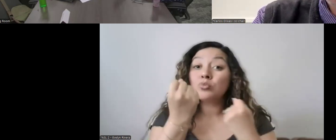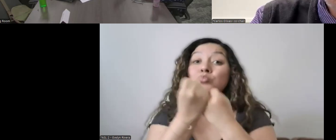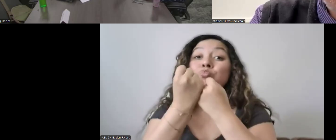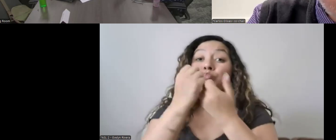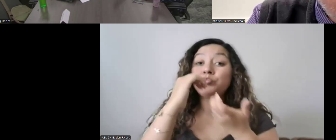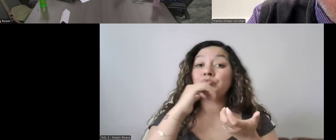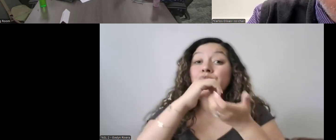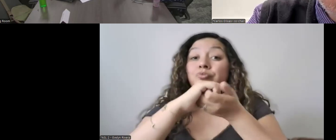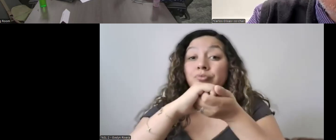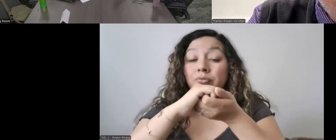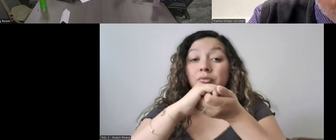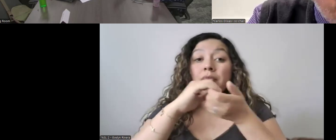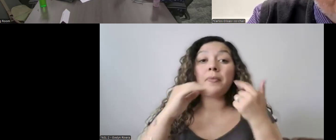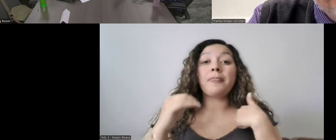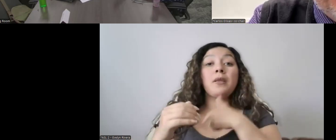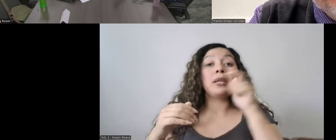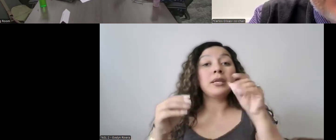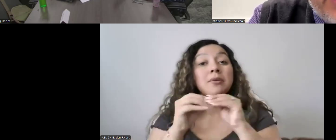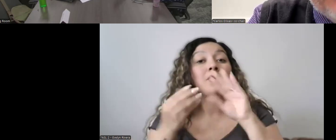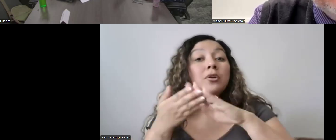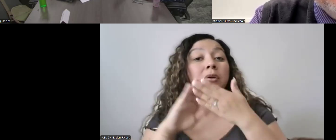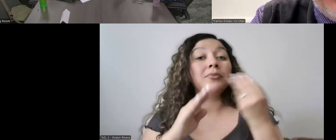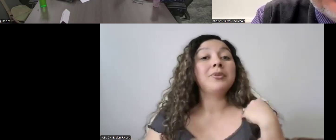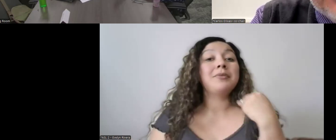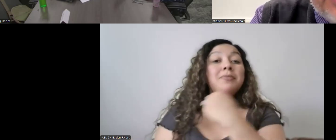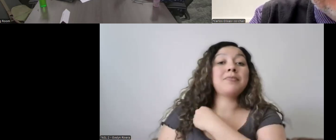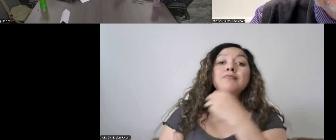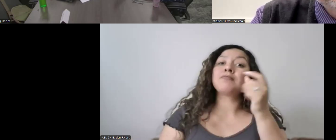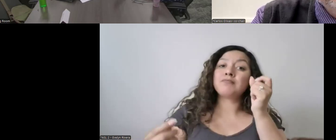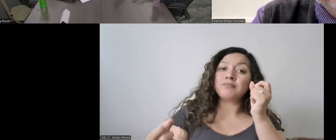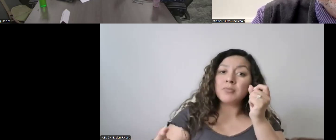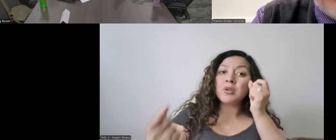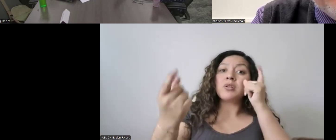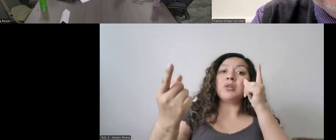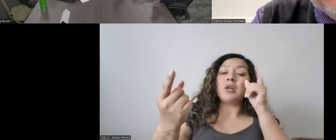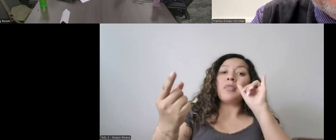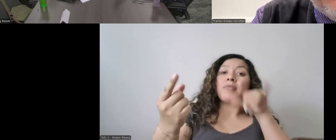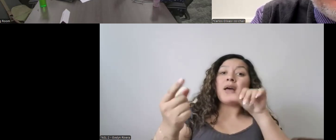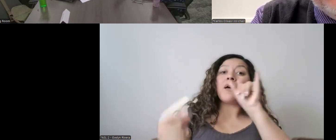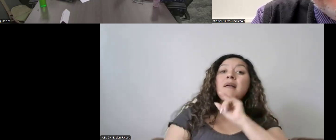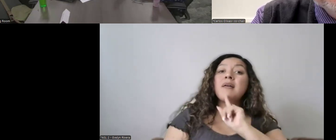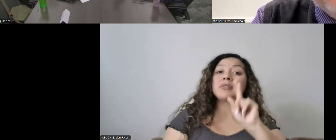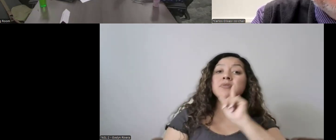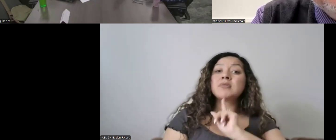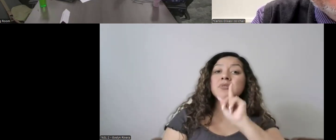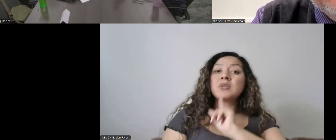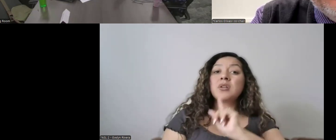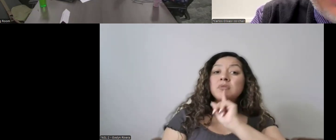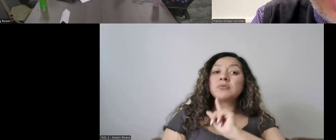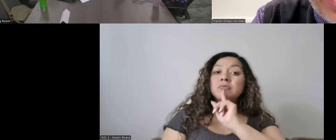need community members to understand that isolation is ravaging our elder